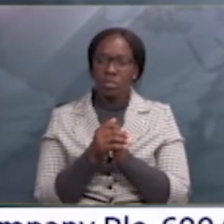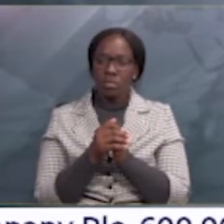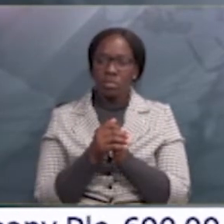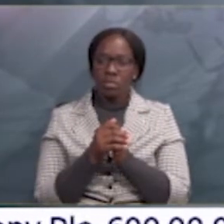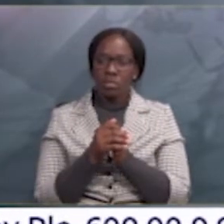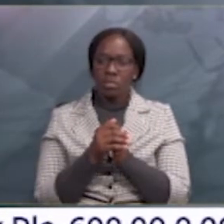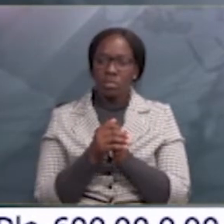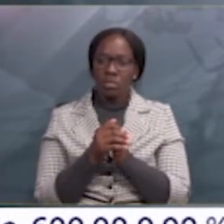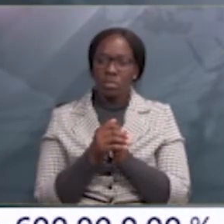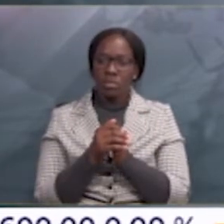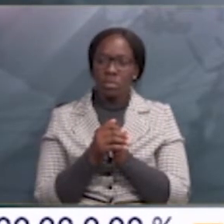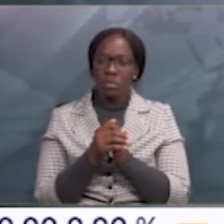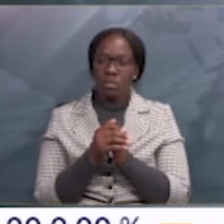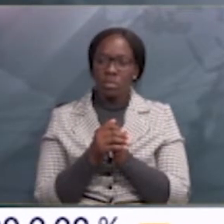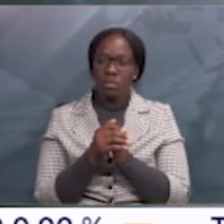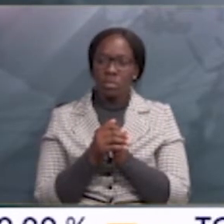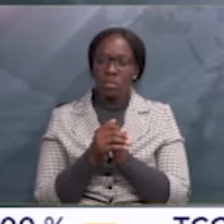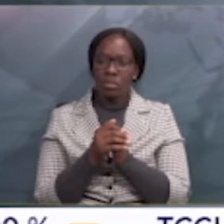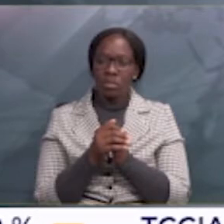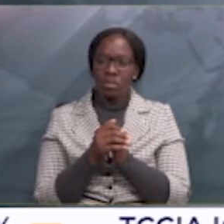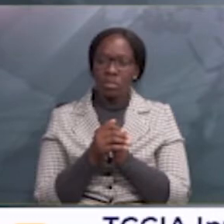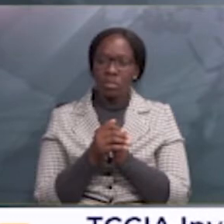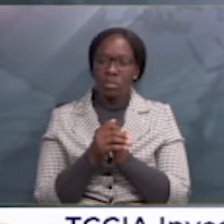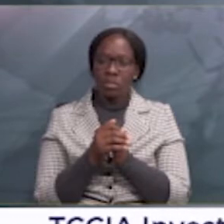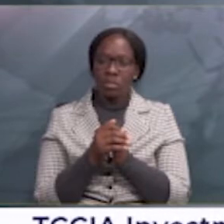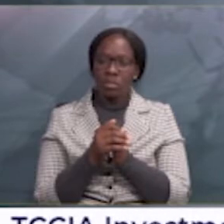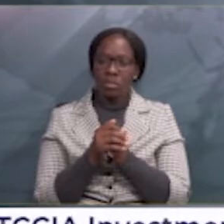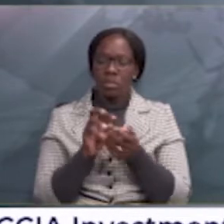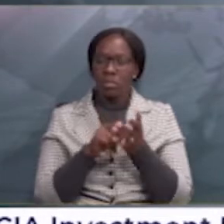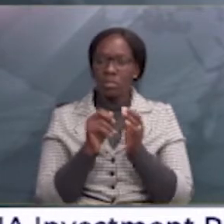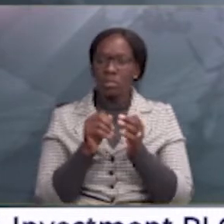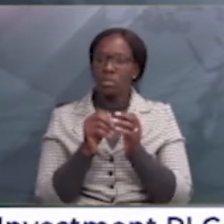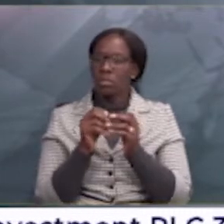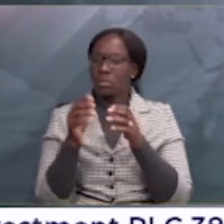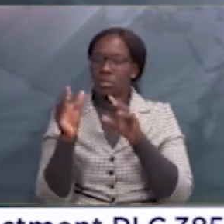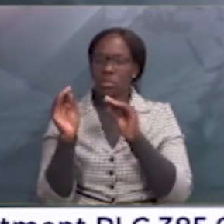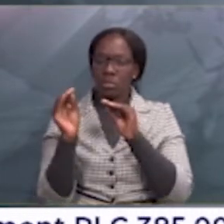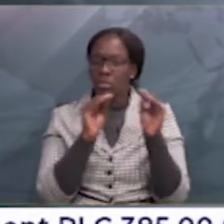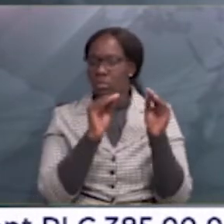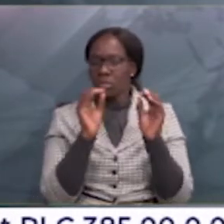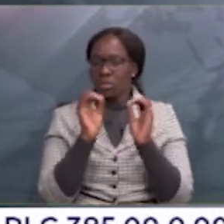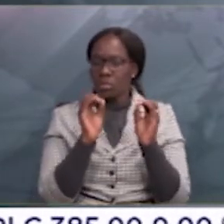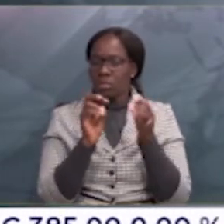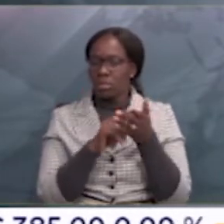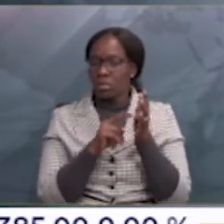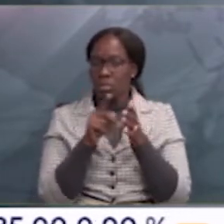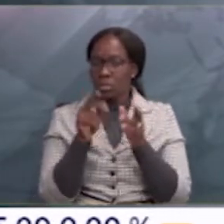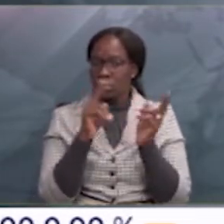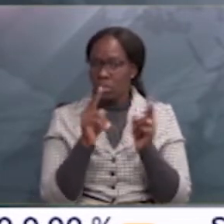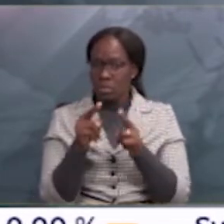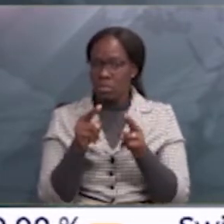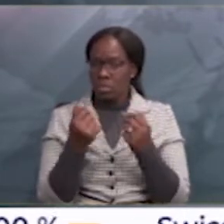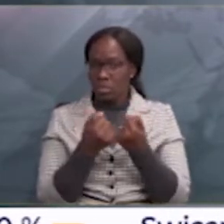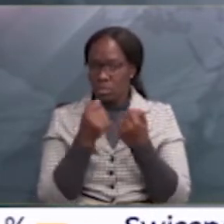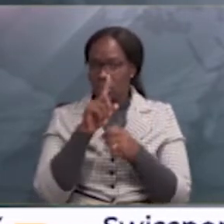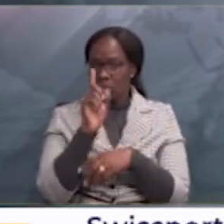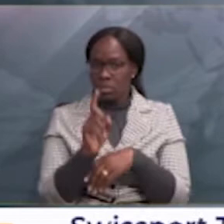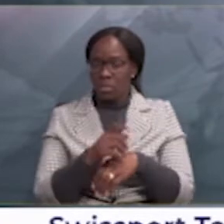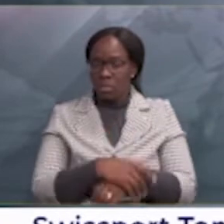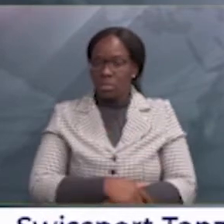Because if it's not a shift in the weather, and it's not a shift in the conditions, is this something that normally happens